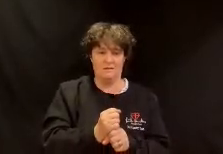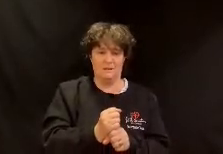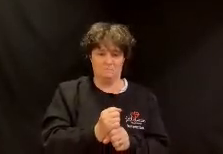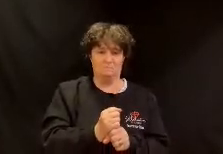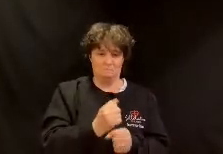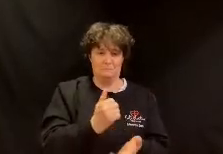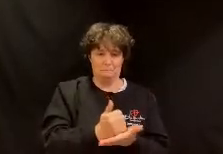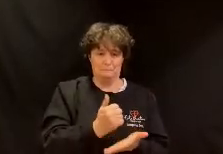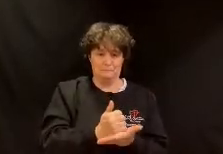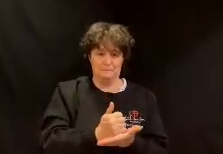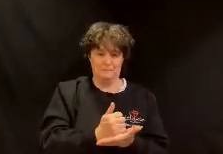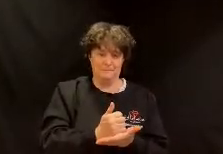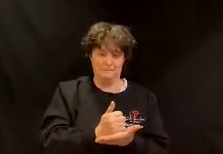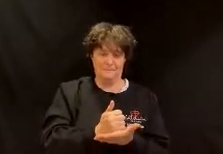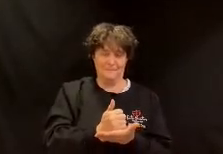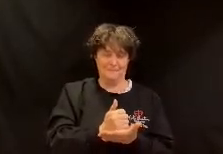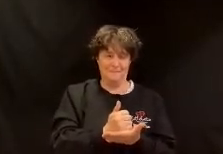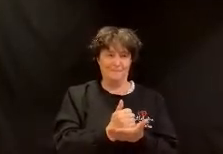Isn't that good news?